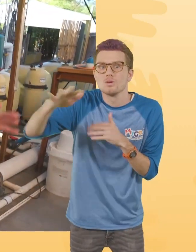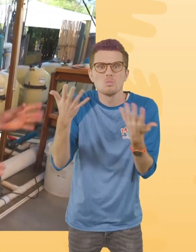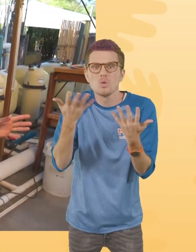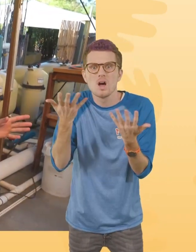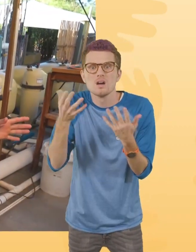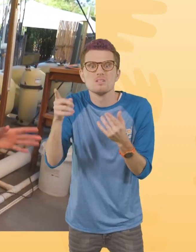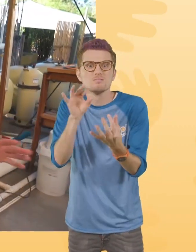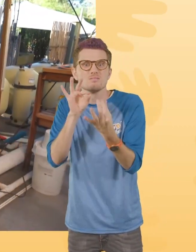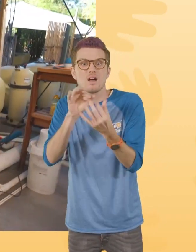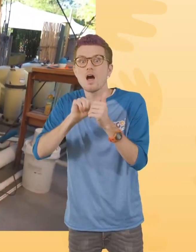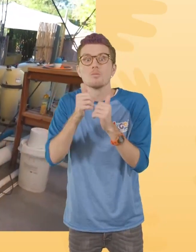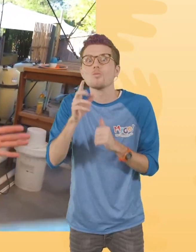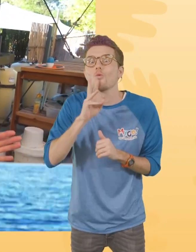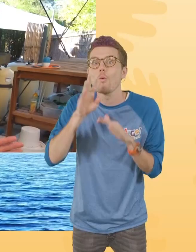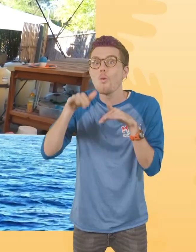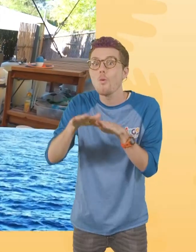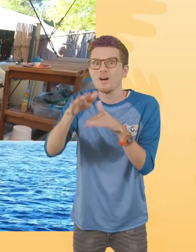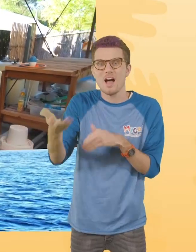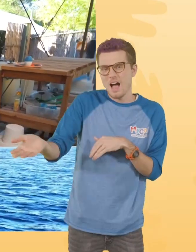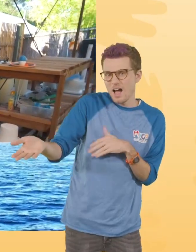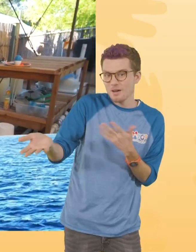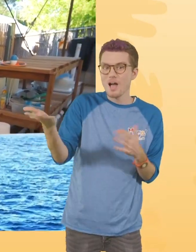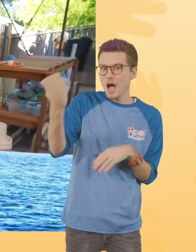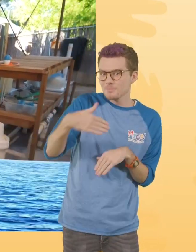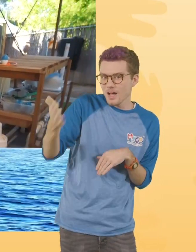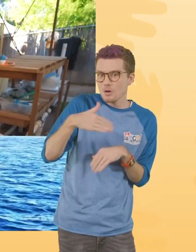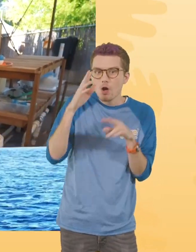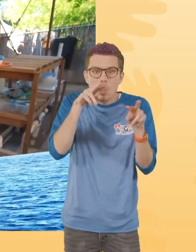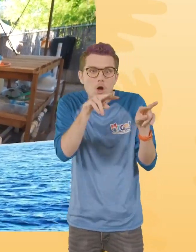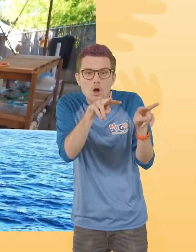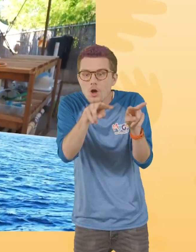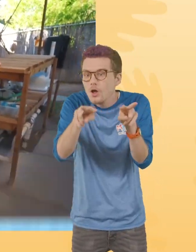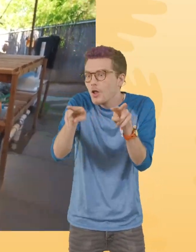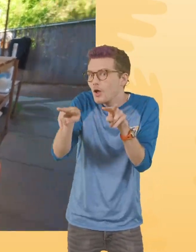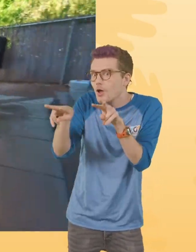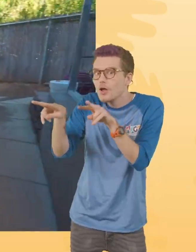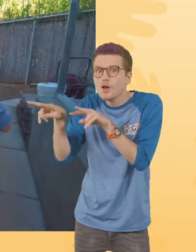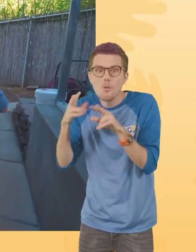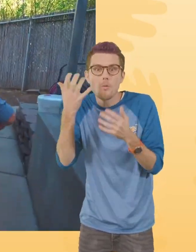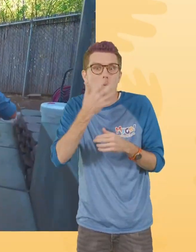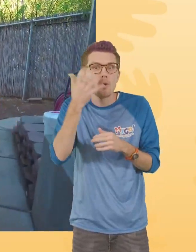this next area exactly like how the ocean is. Come here.